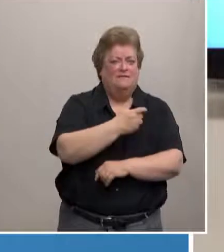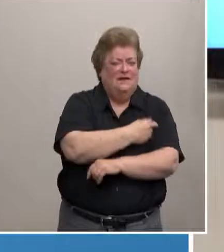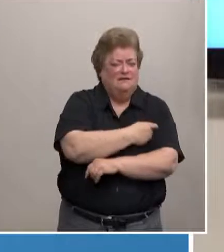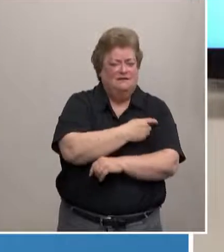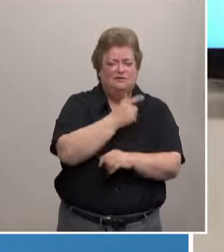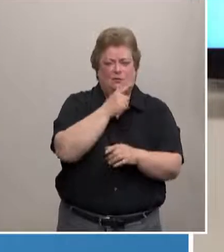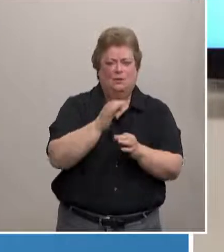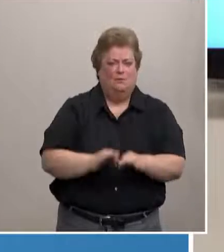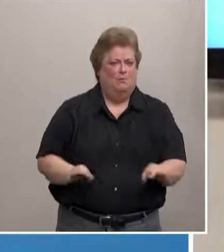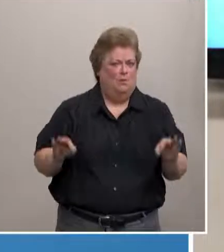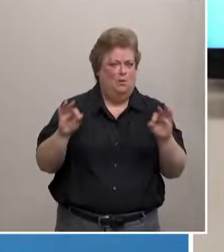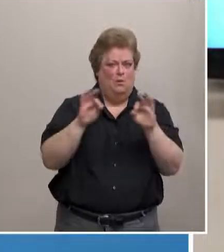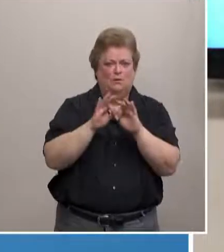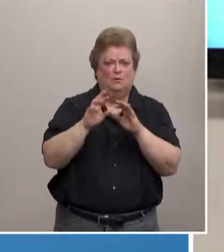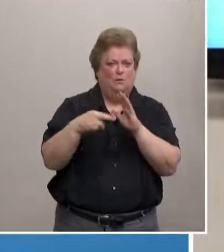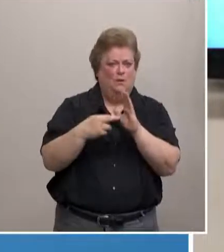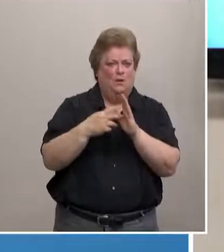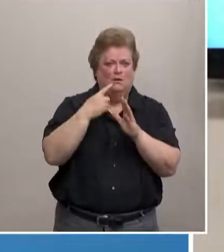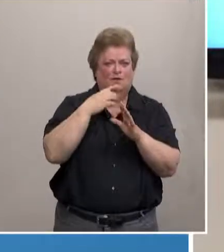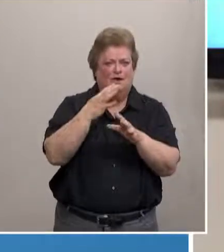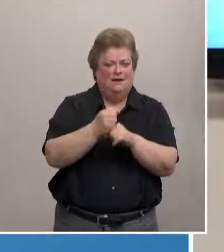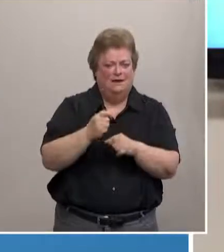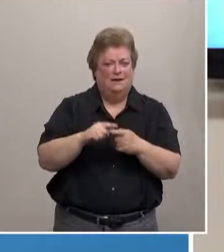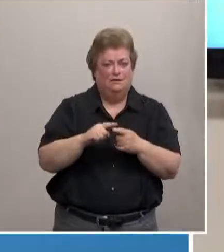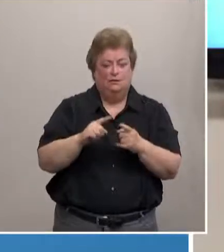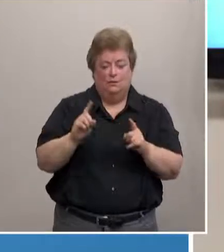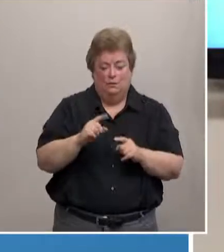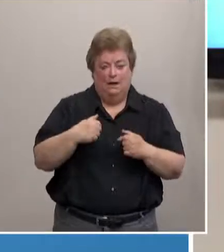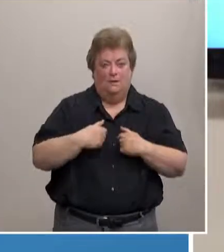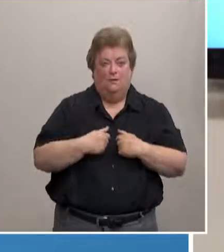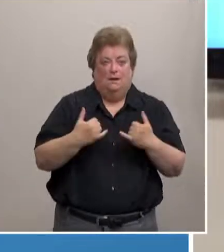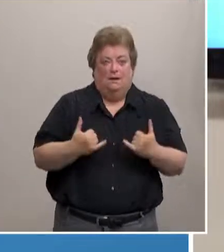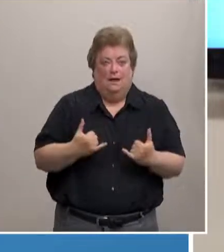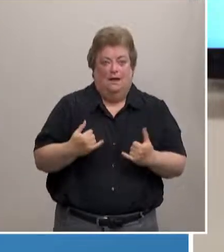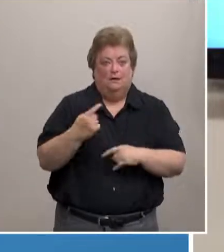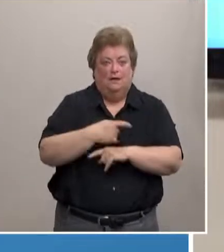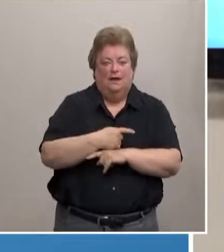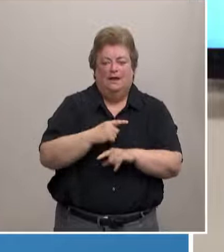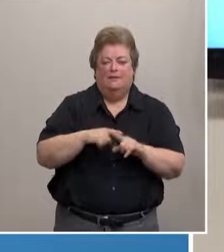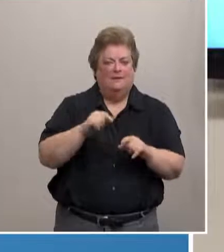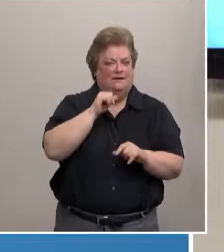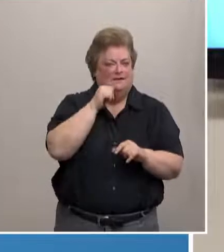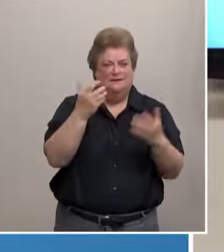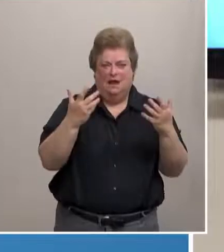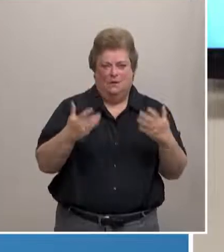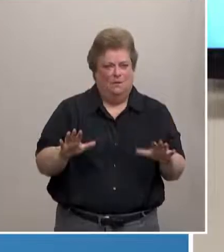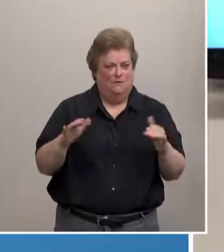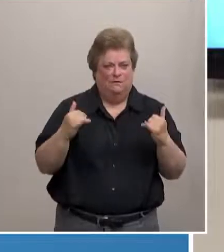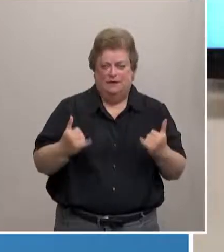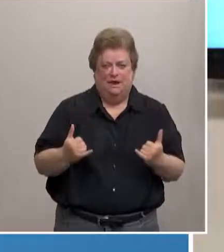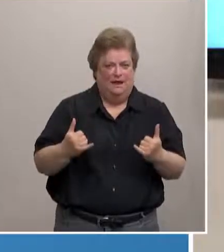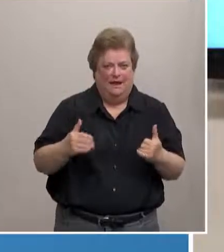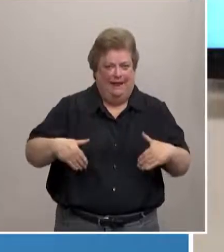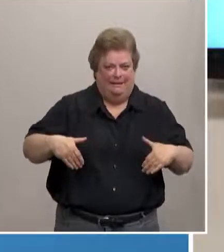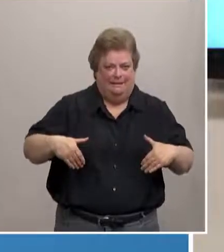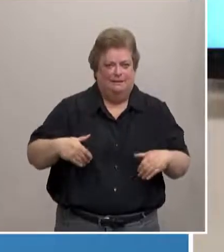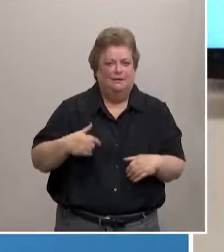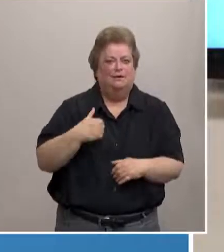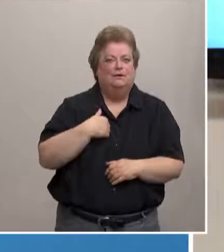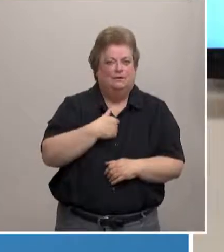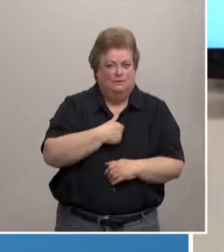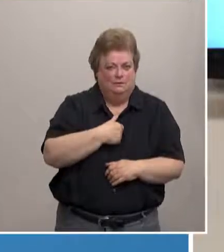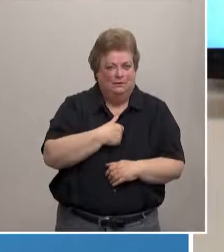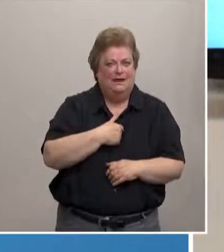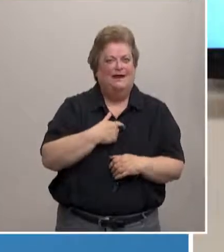Vaccination has played such an important role in getting us to where we are today, but it's not over yet. Together, we have achieved